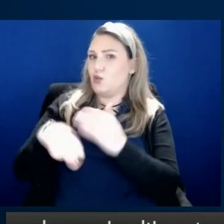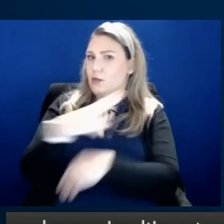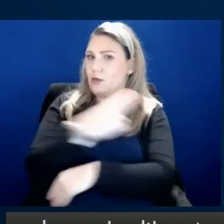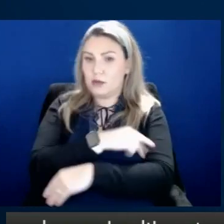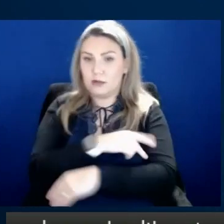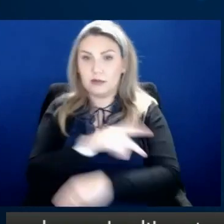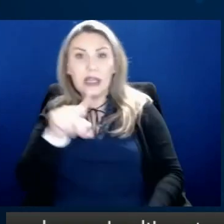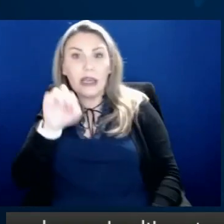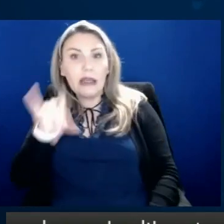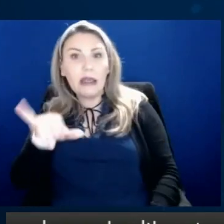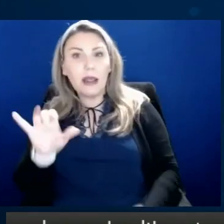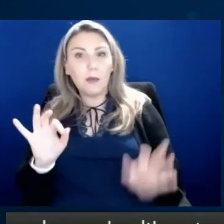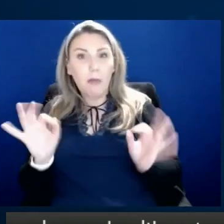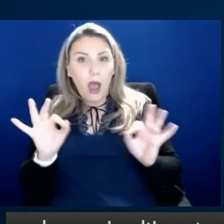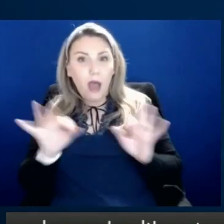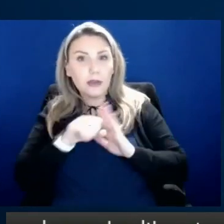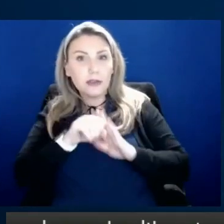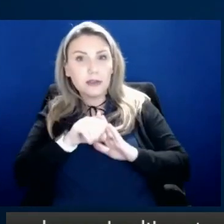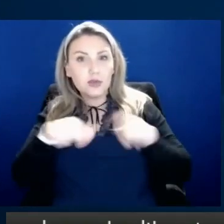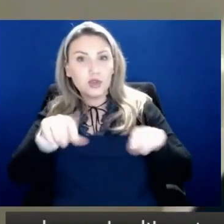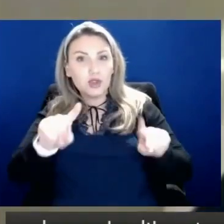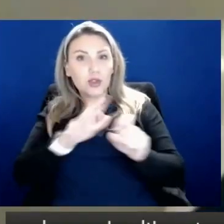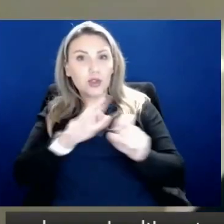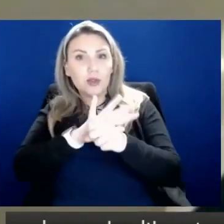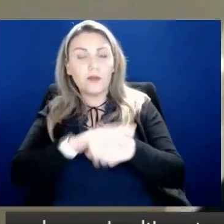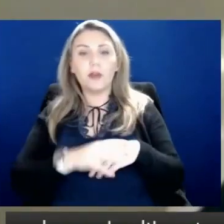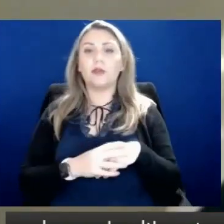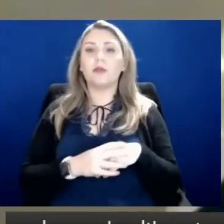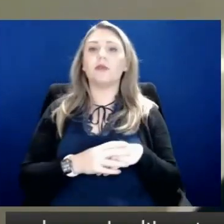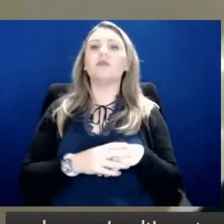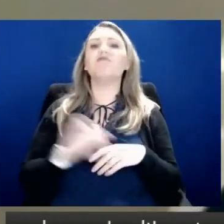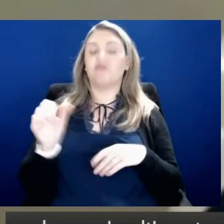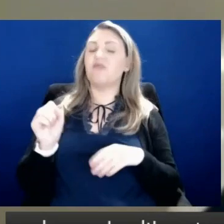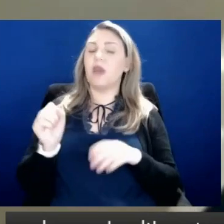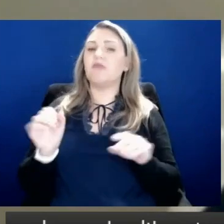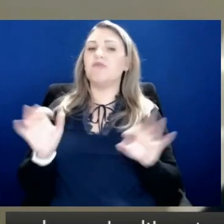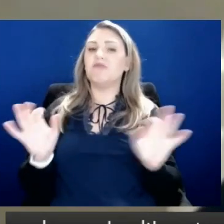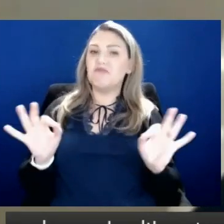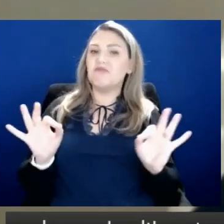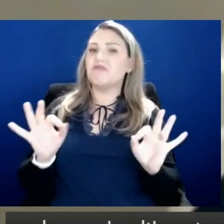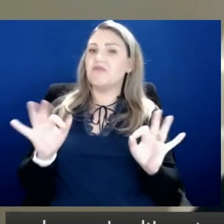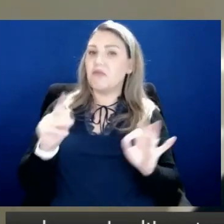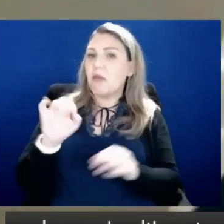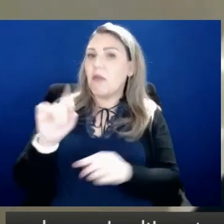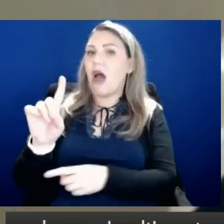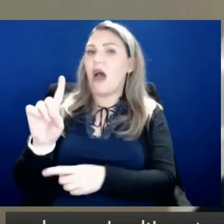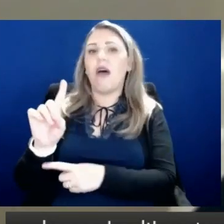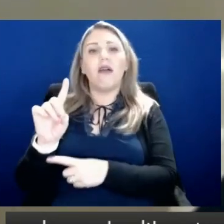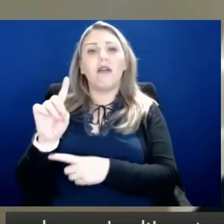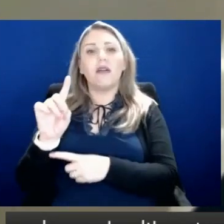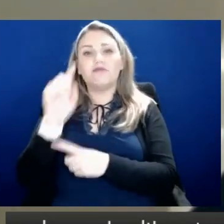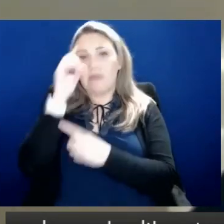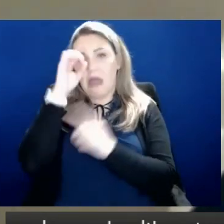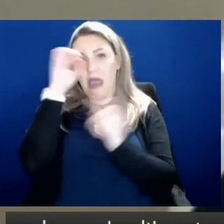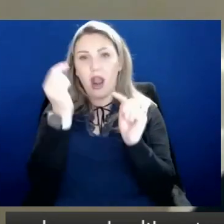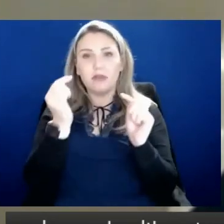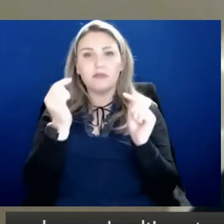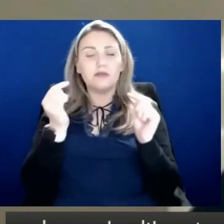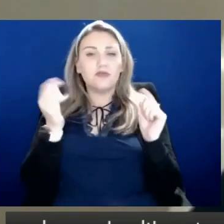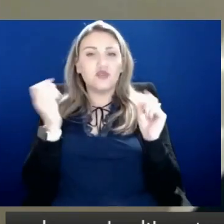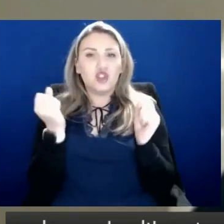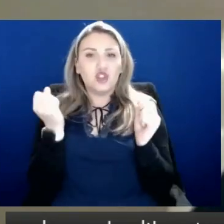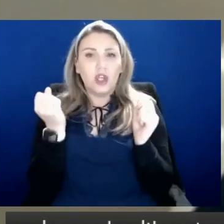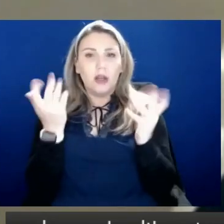symptoms during COVID itself? Yes, I had pretty mild symptoms, a headache, chills,